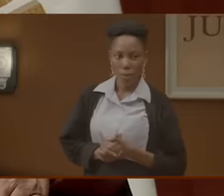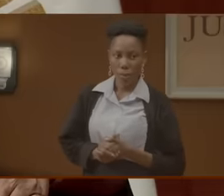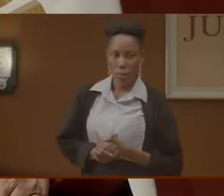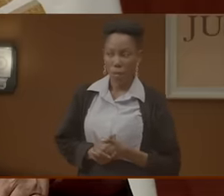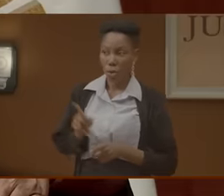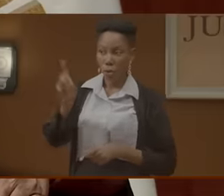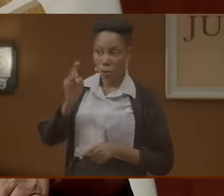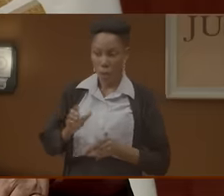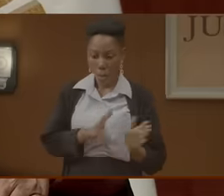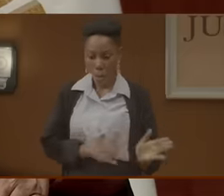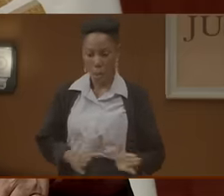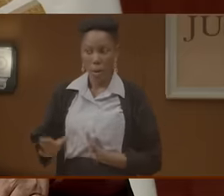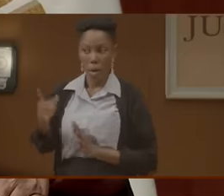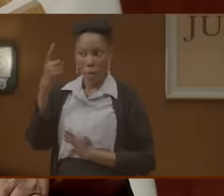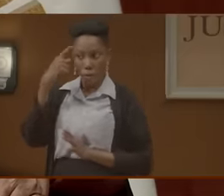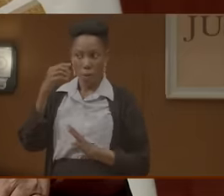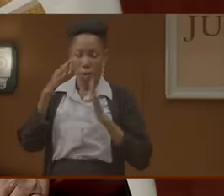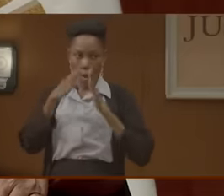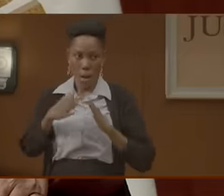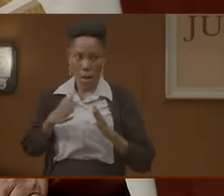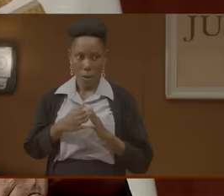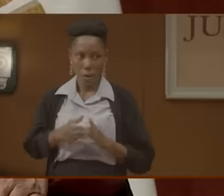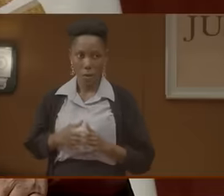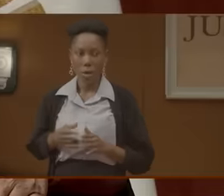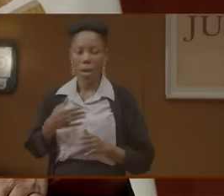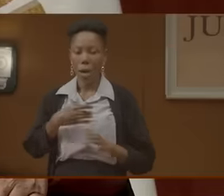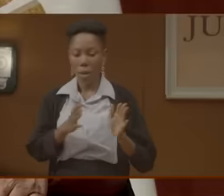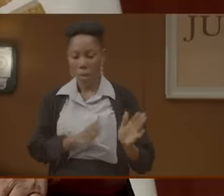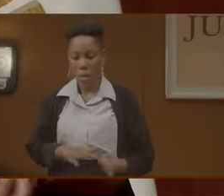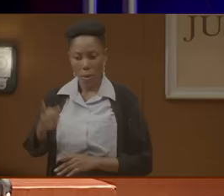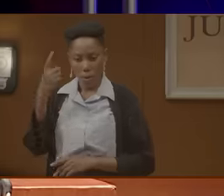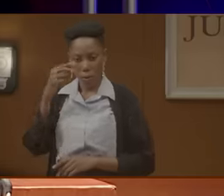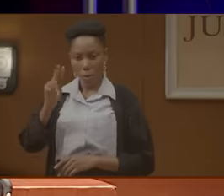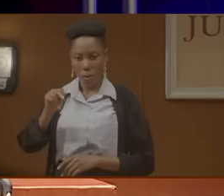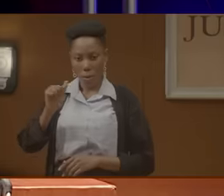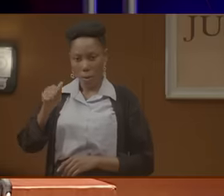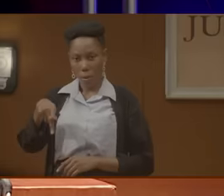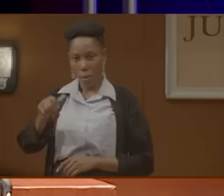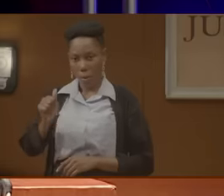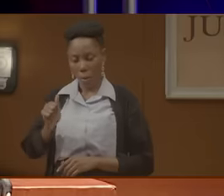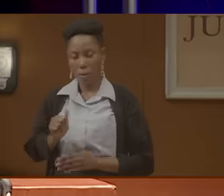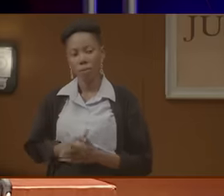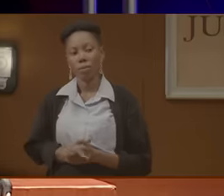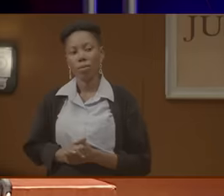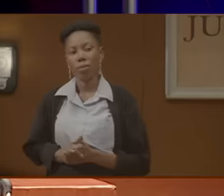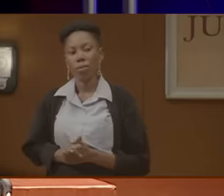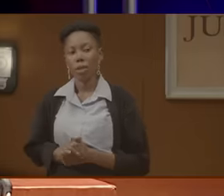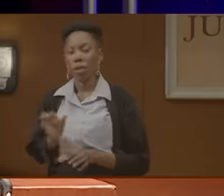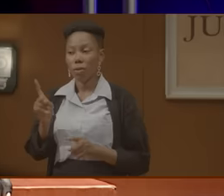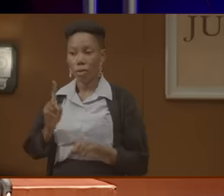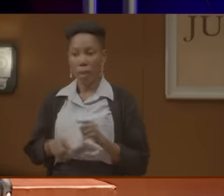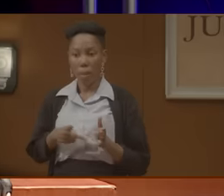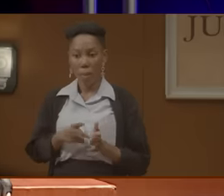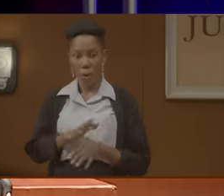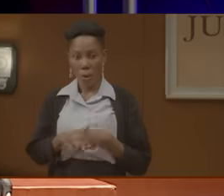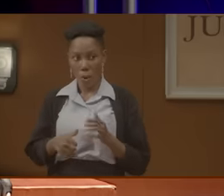Work out the arrangement for the accommodation, as you said. Work out the arrangement for the NEPA. With that NEPA, those NEPA people, if you can't pay all